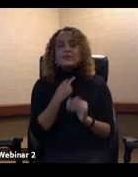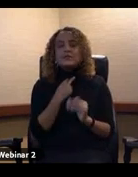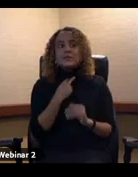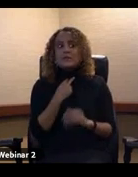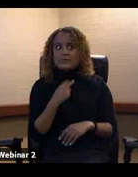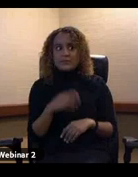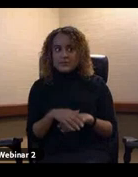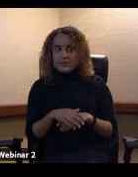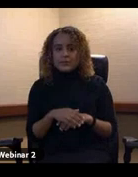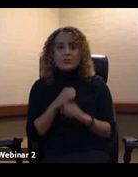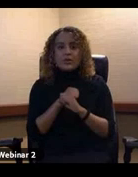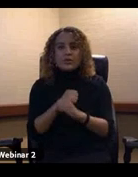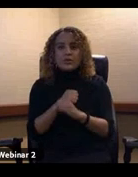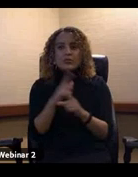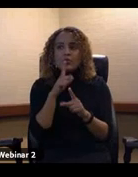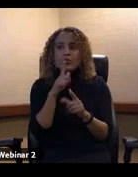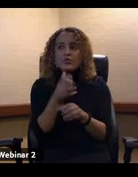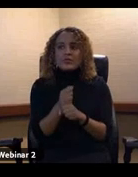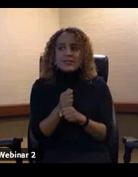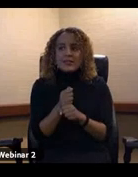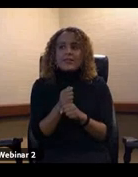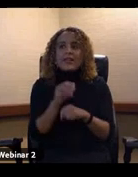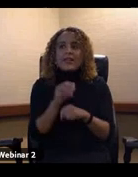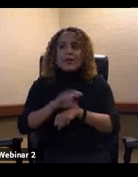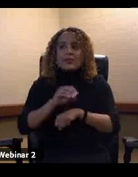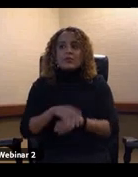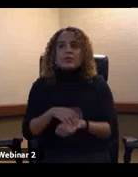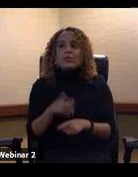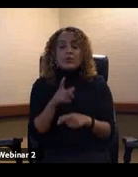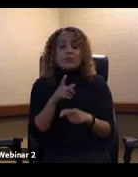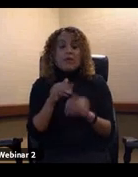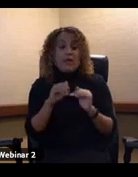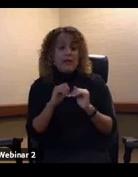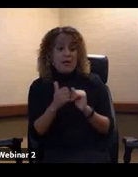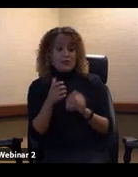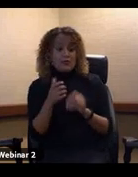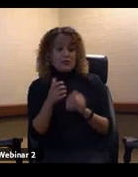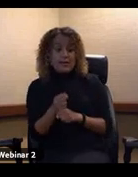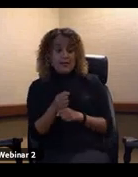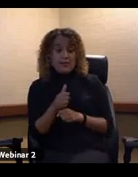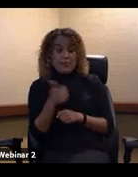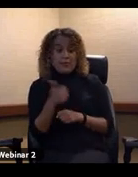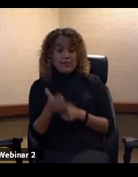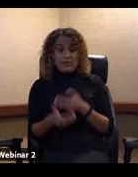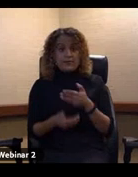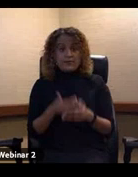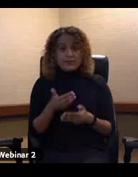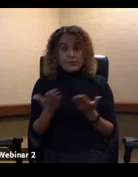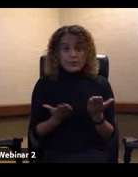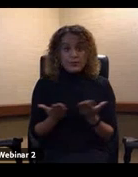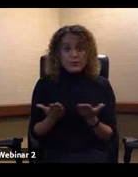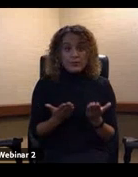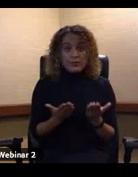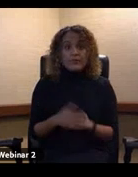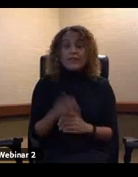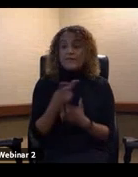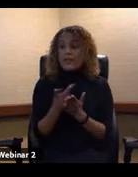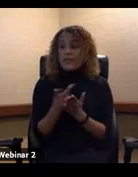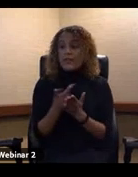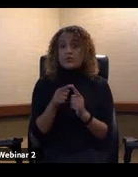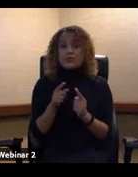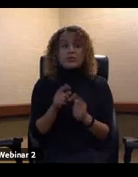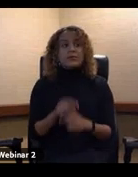actions, such as seeking a protection order or receiving counseling in order to receive other services. Failing to conduct safety planning with